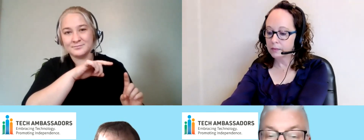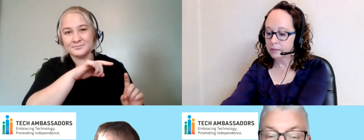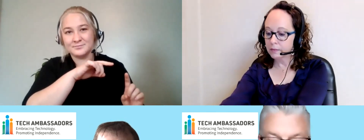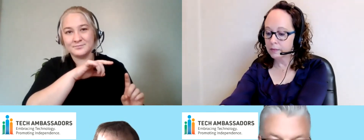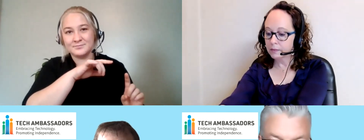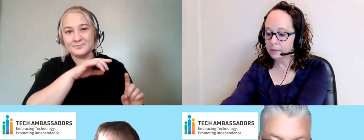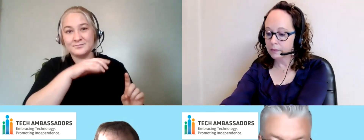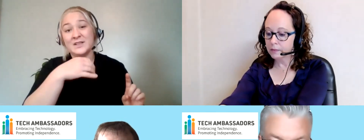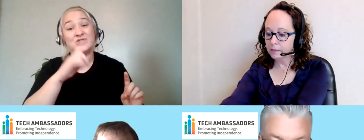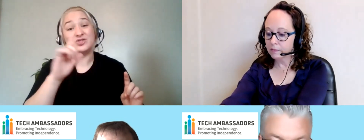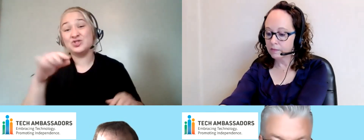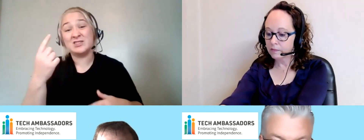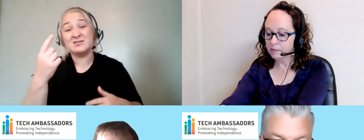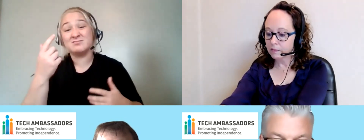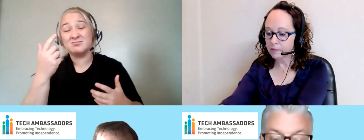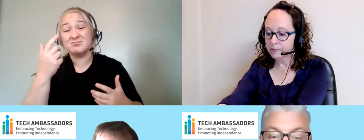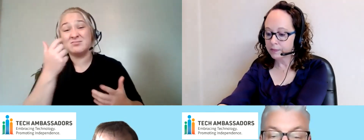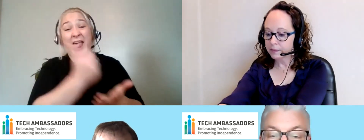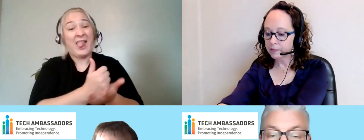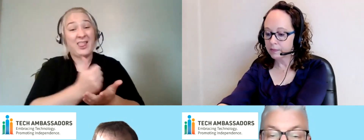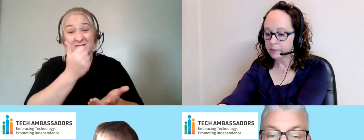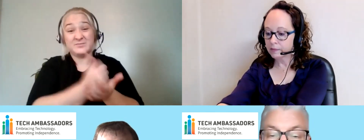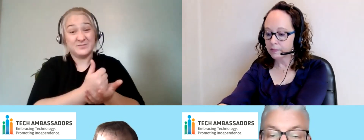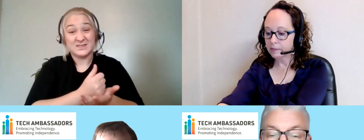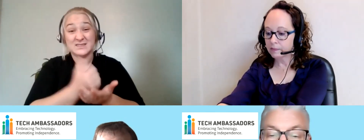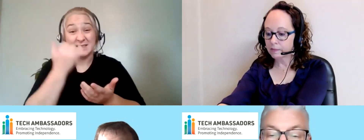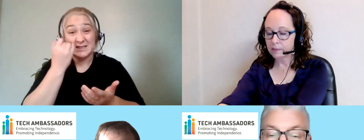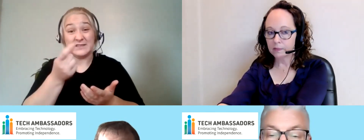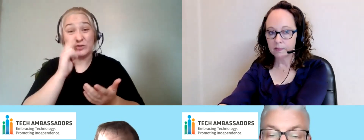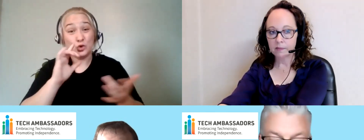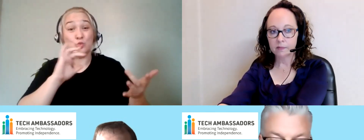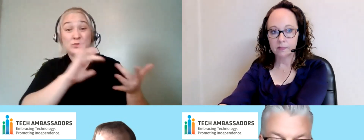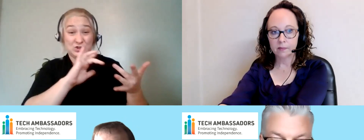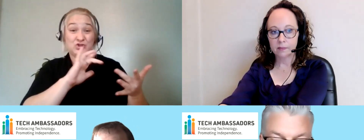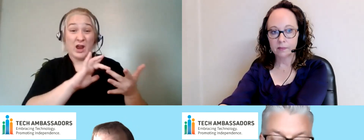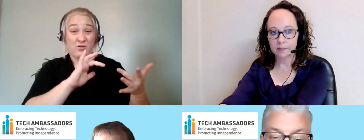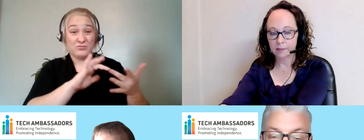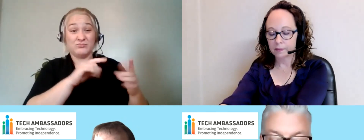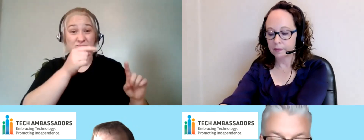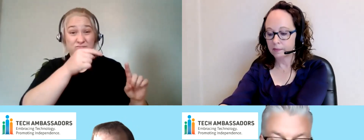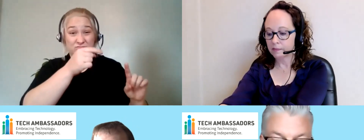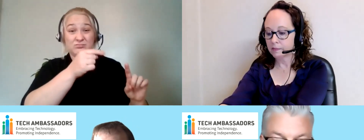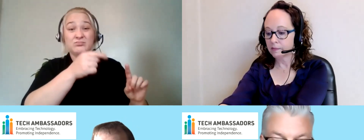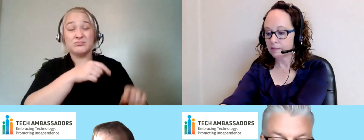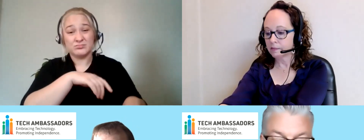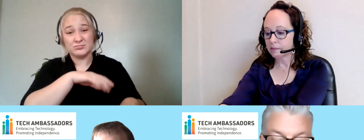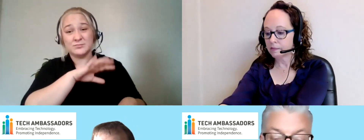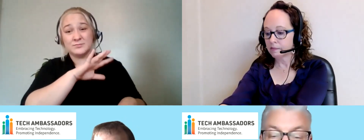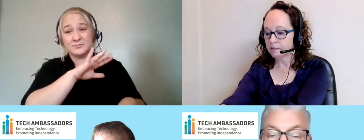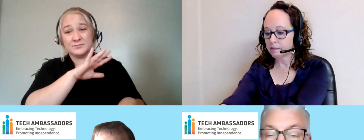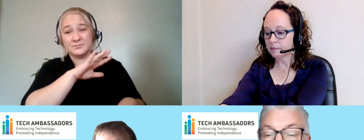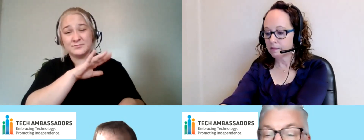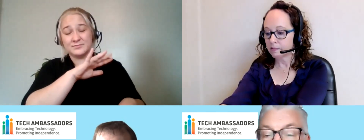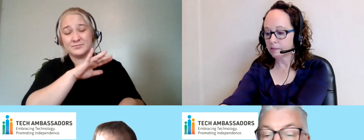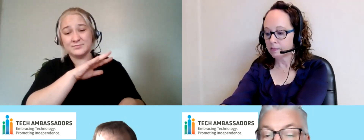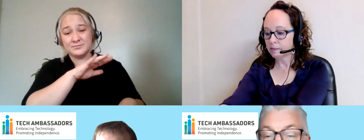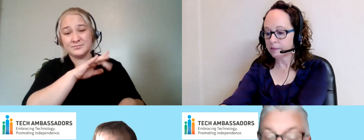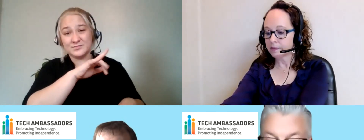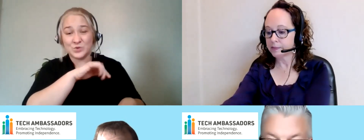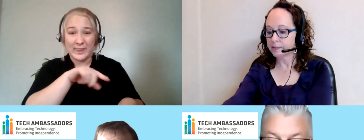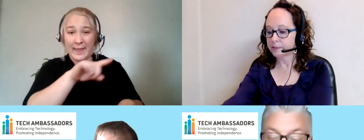helps to like reach out to